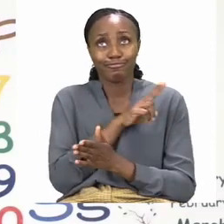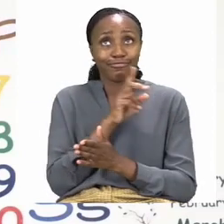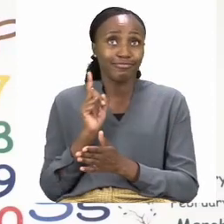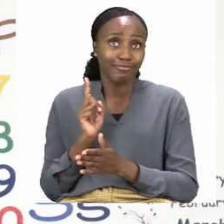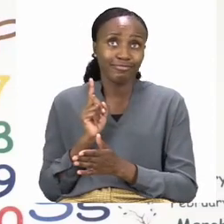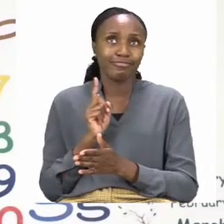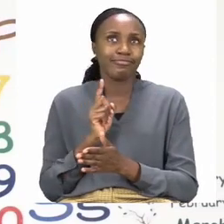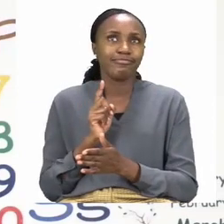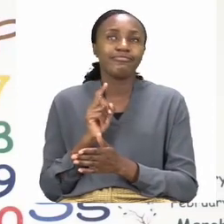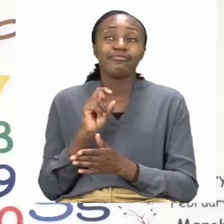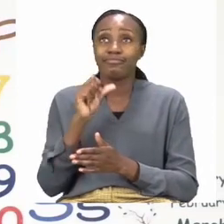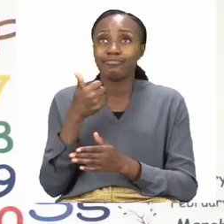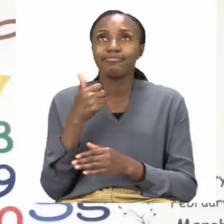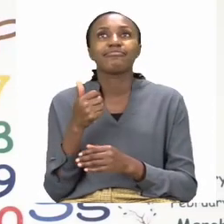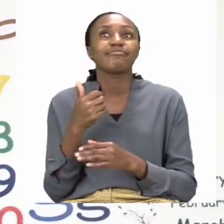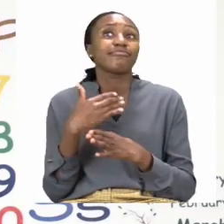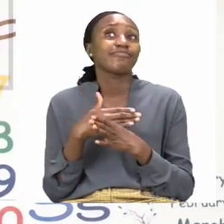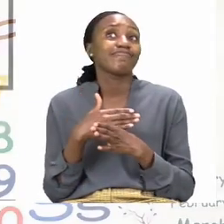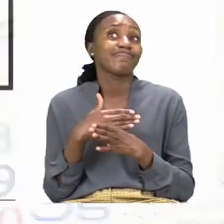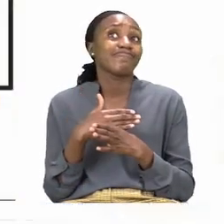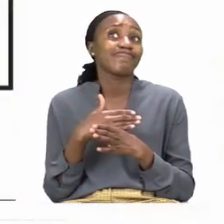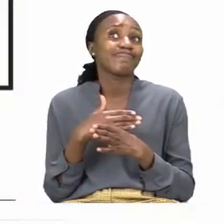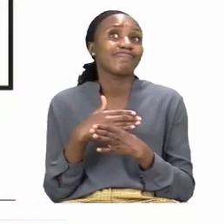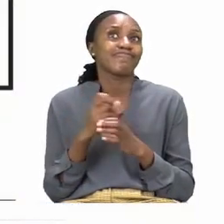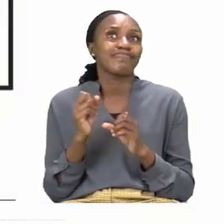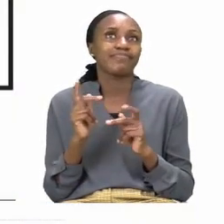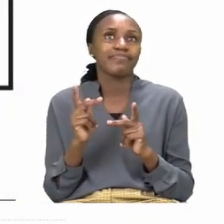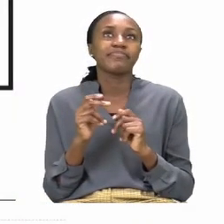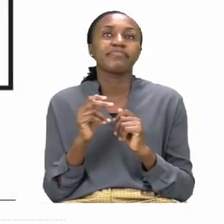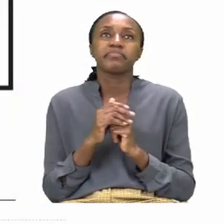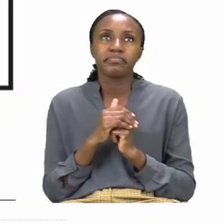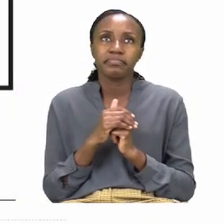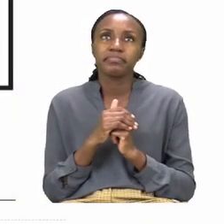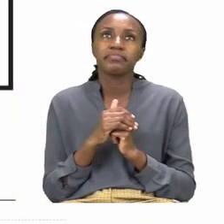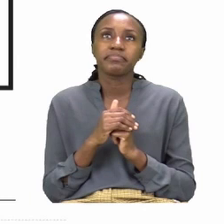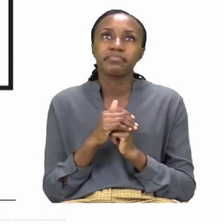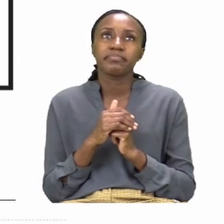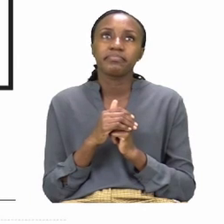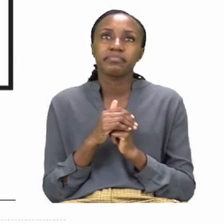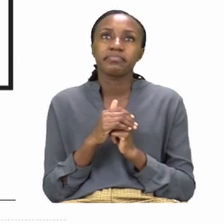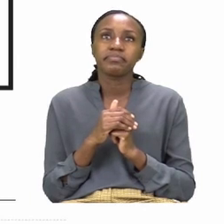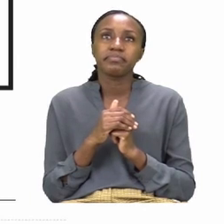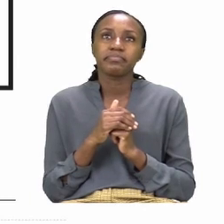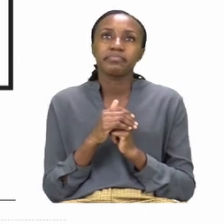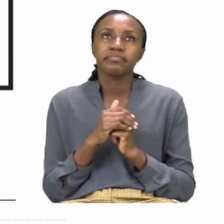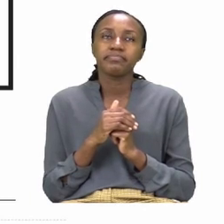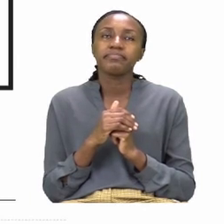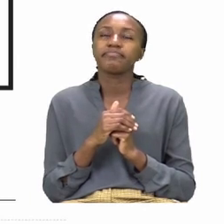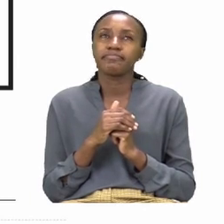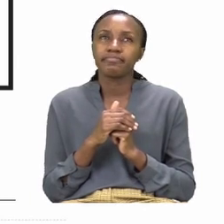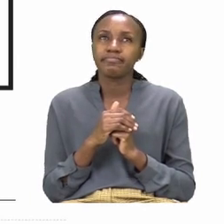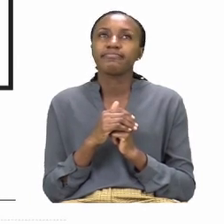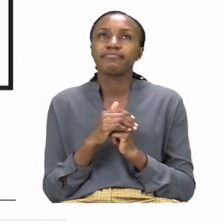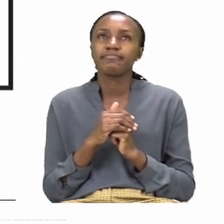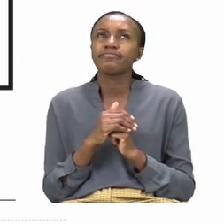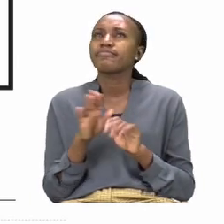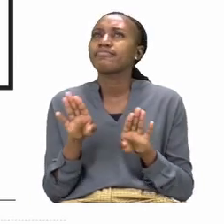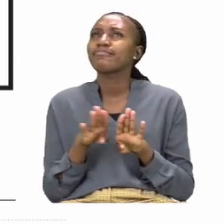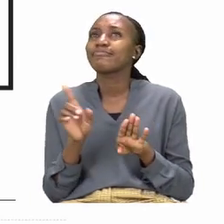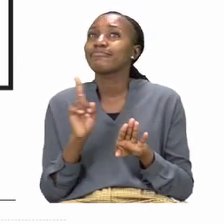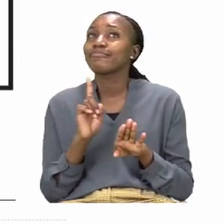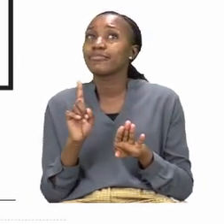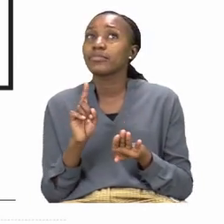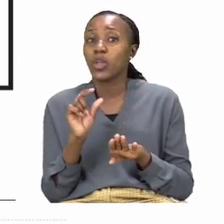to see what we have to do there. Now on page 21, we are doing